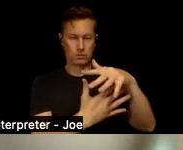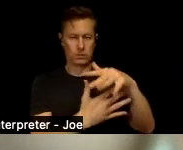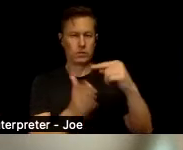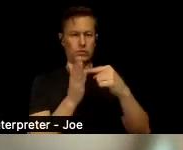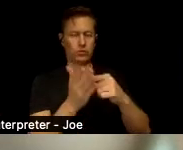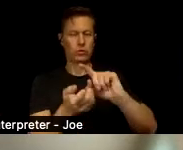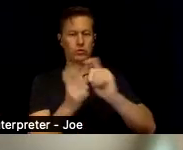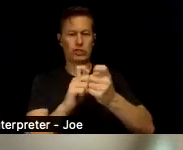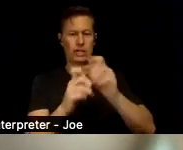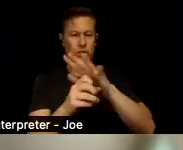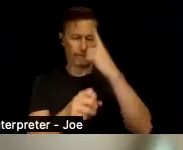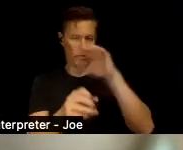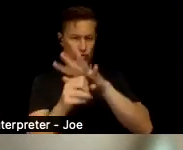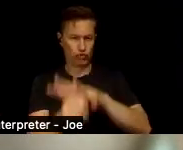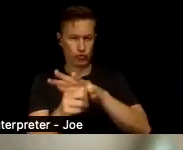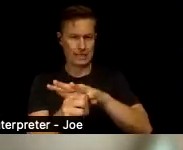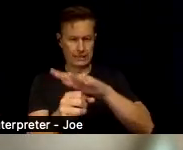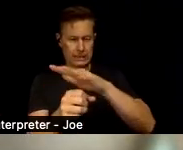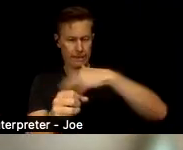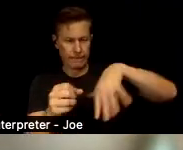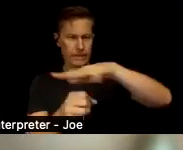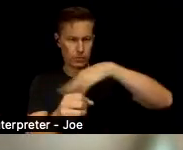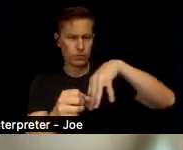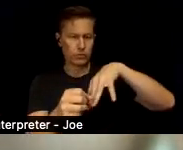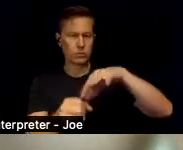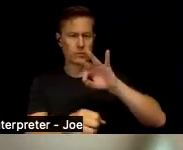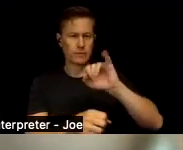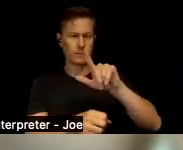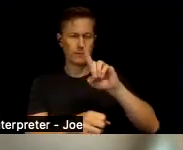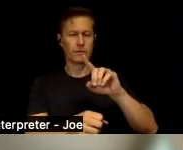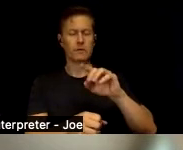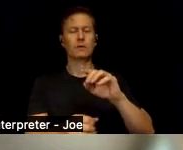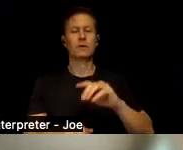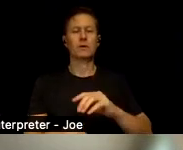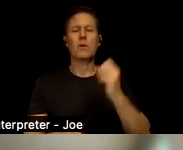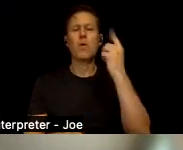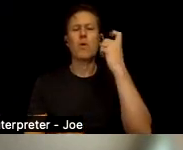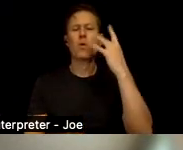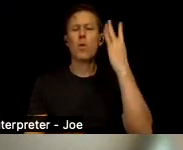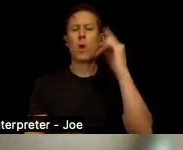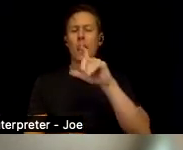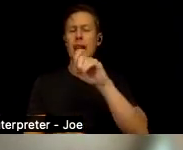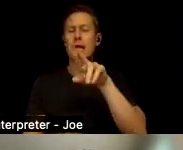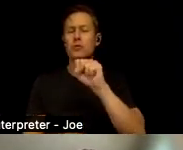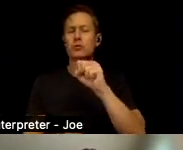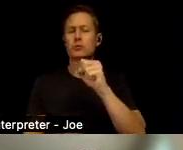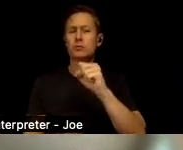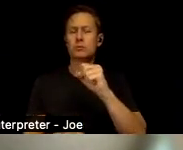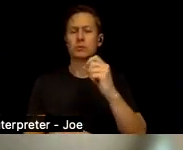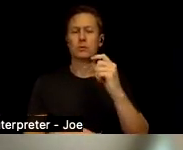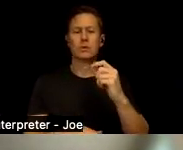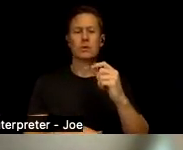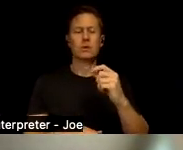in the stress field. And the notion is that is due to the Landers earthquake. The notion is that the areas